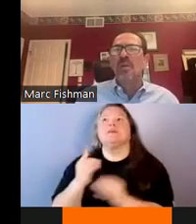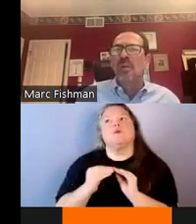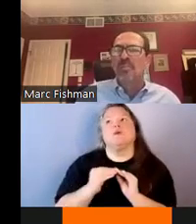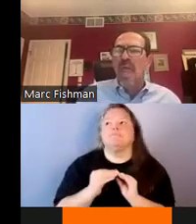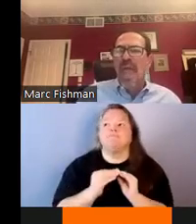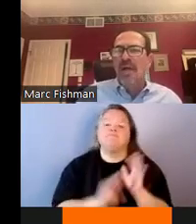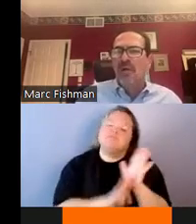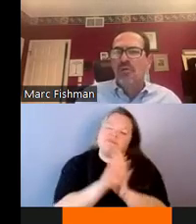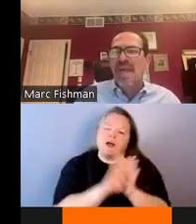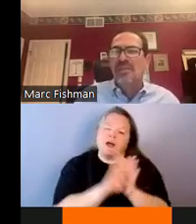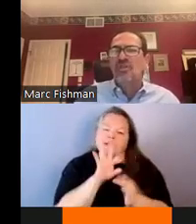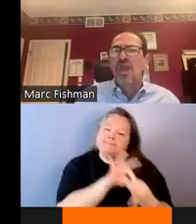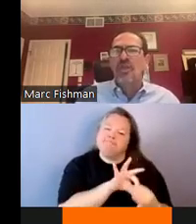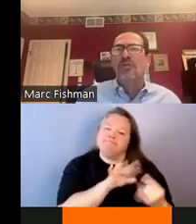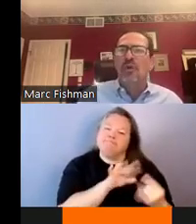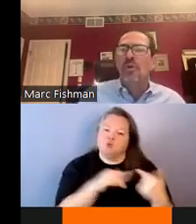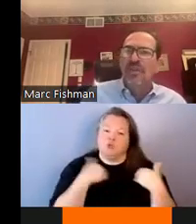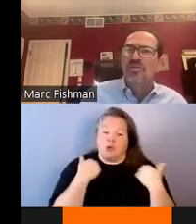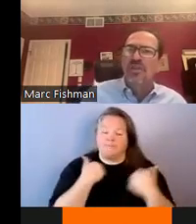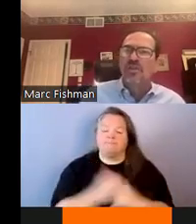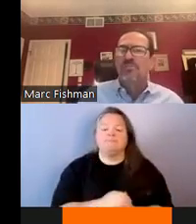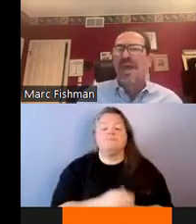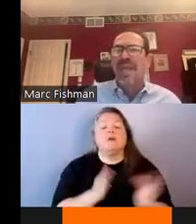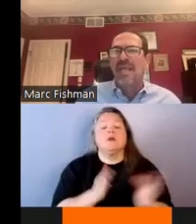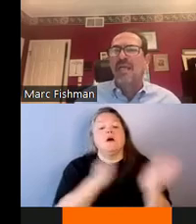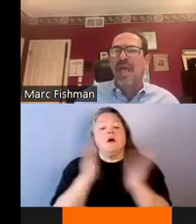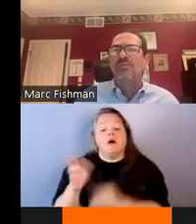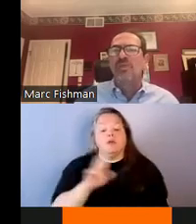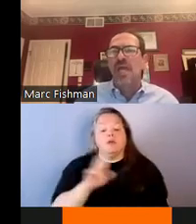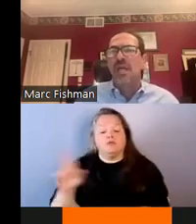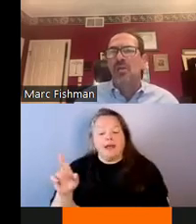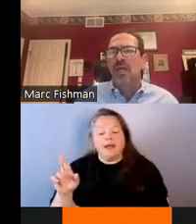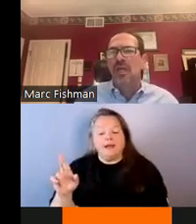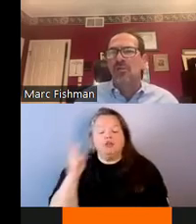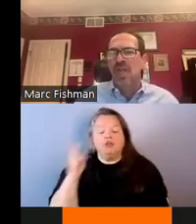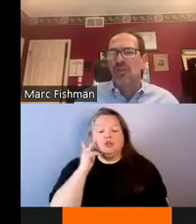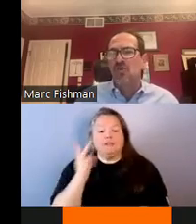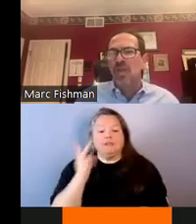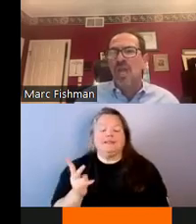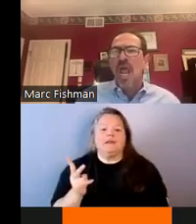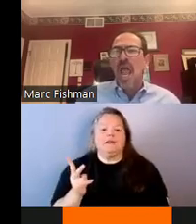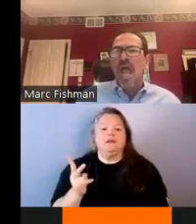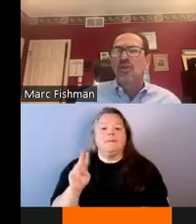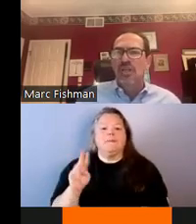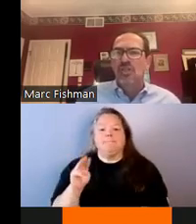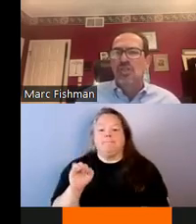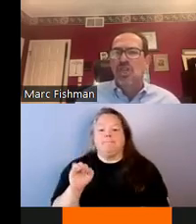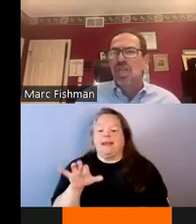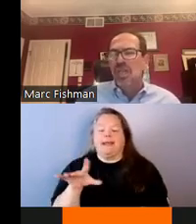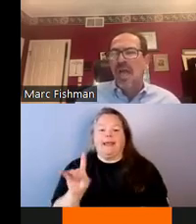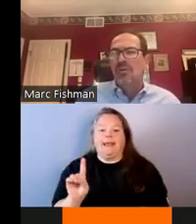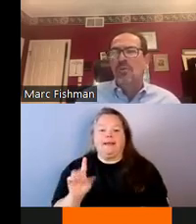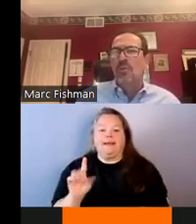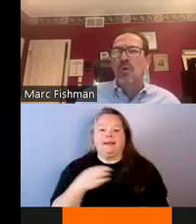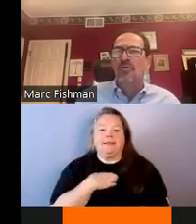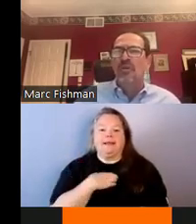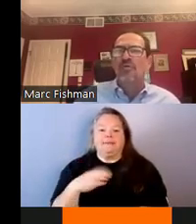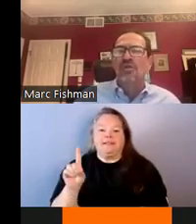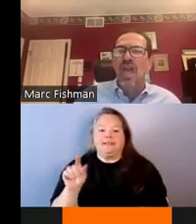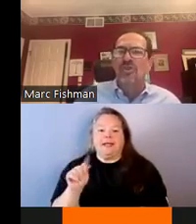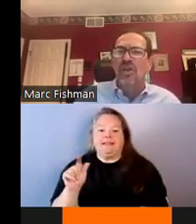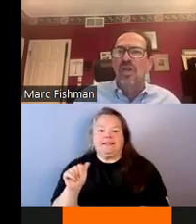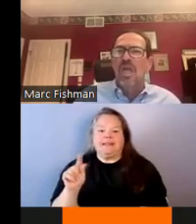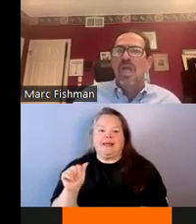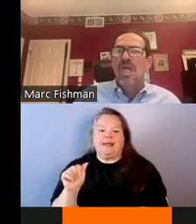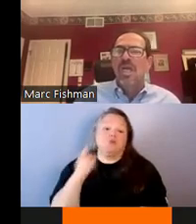for young people. And on the right is another view of this. This is Medicaid claims data looking at retention, and you can see that